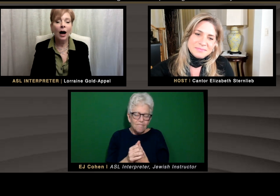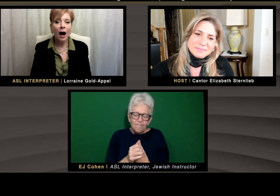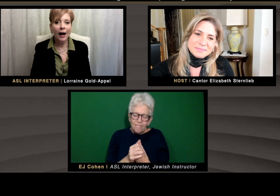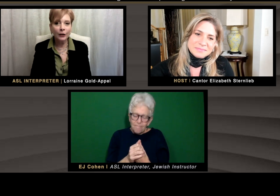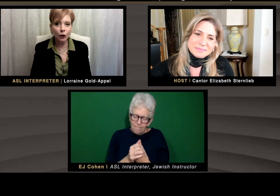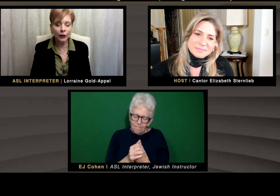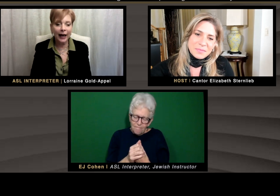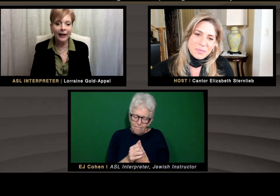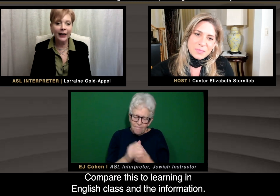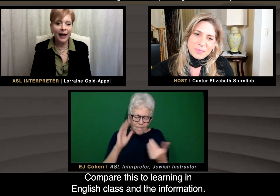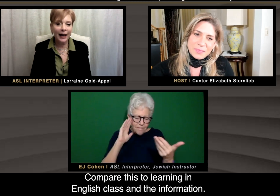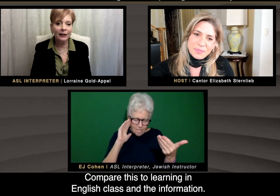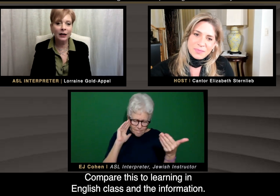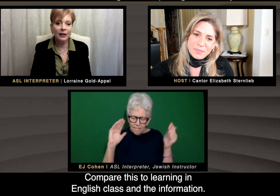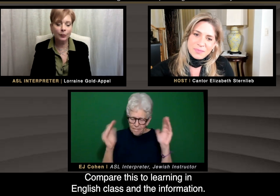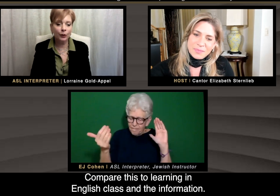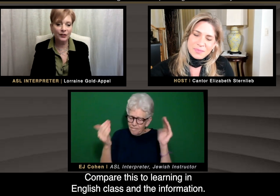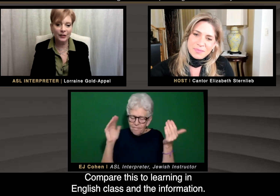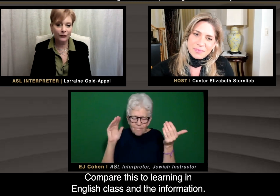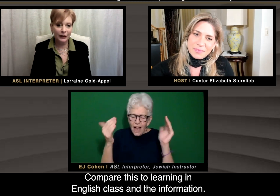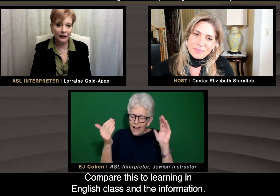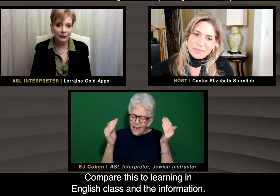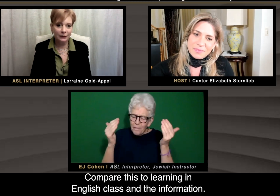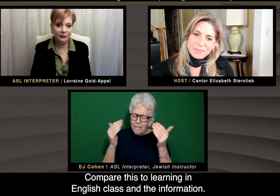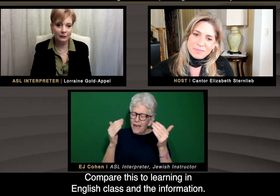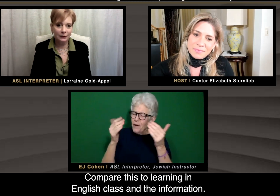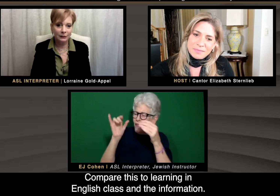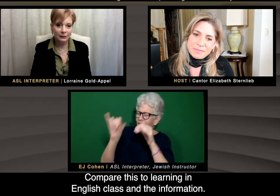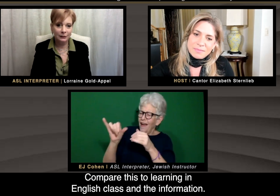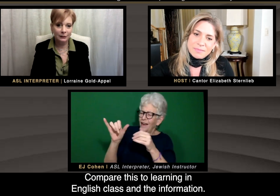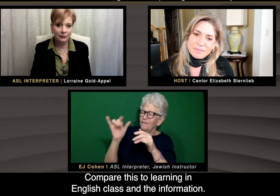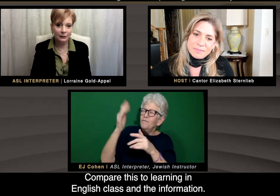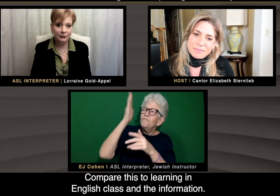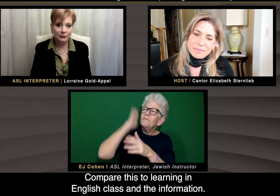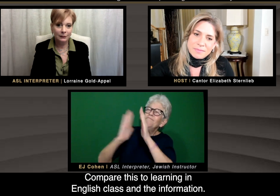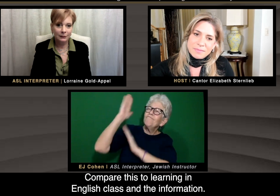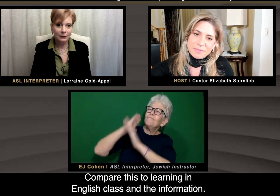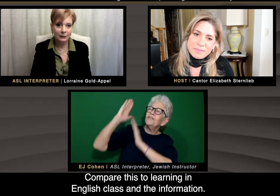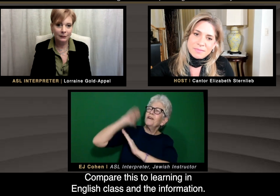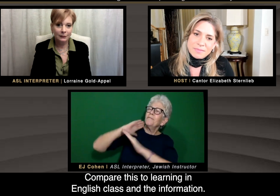Now, I look at and analyze the prayers differently.